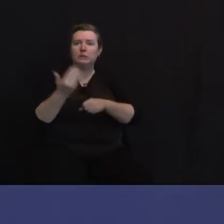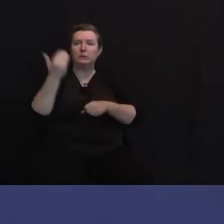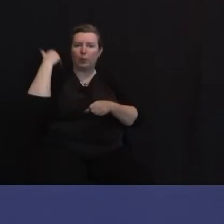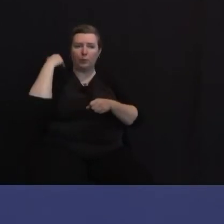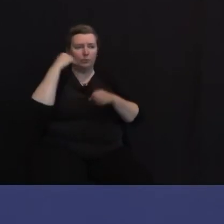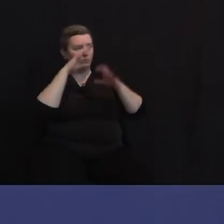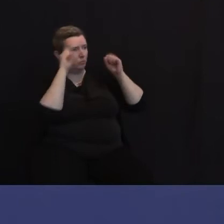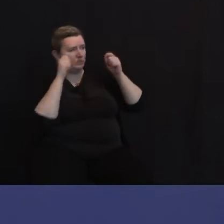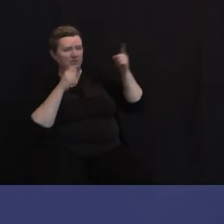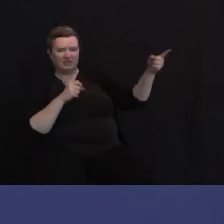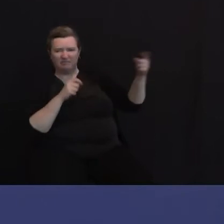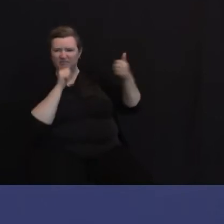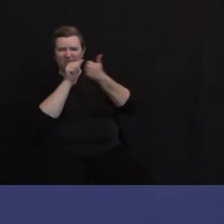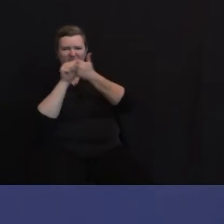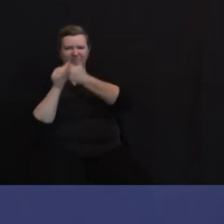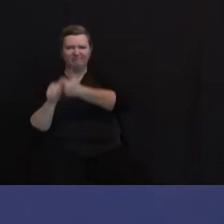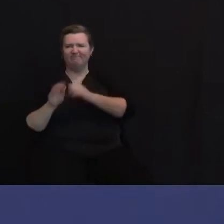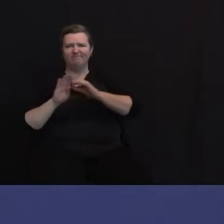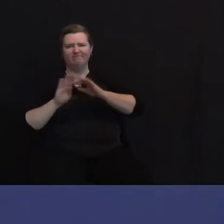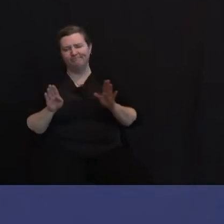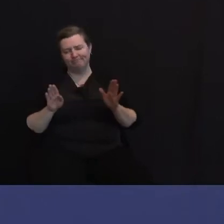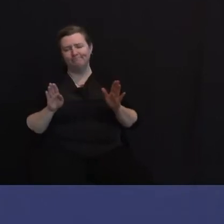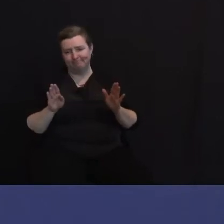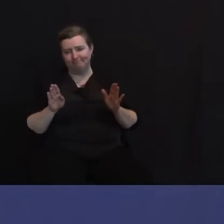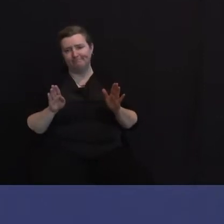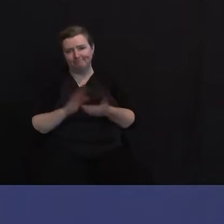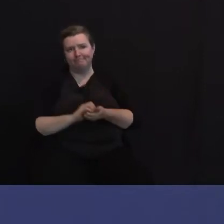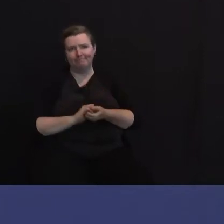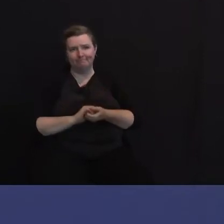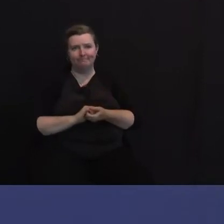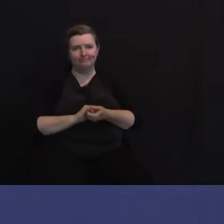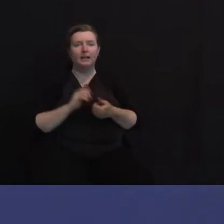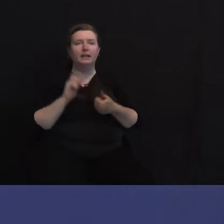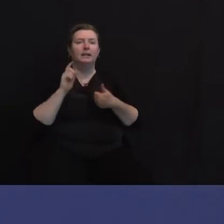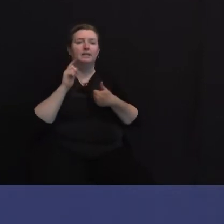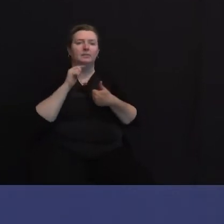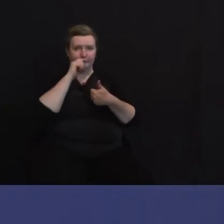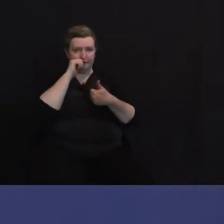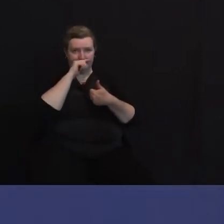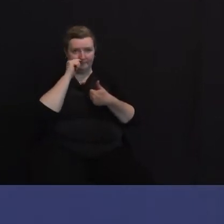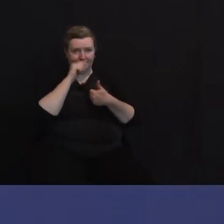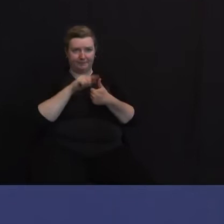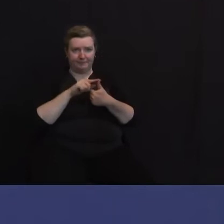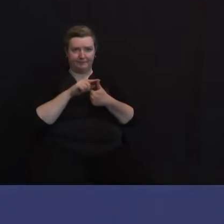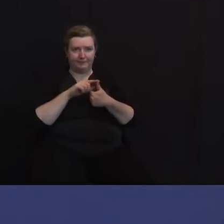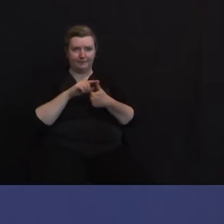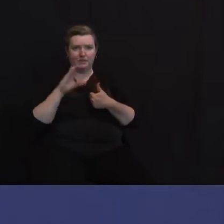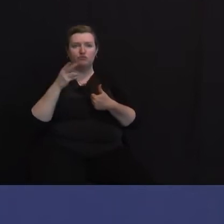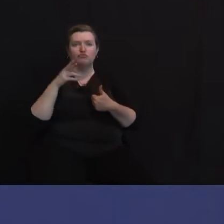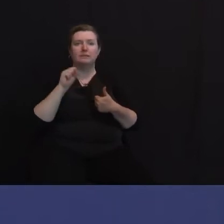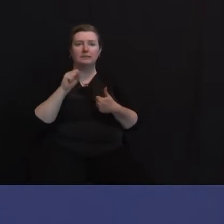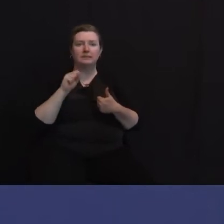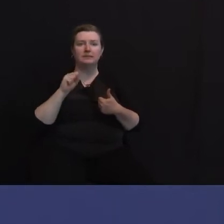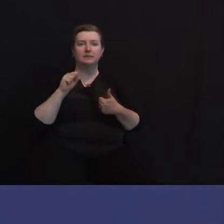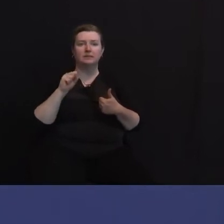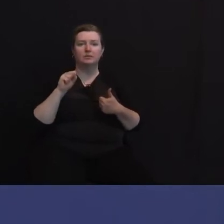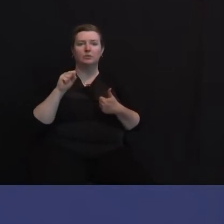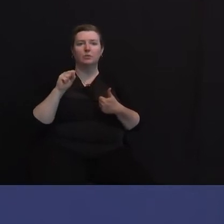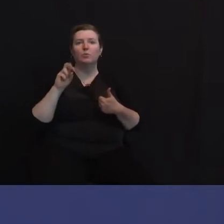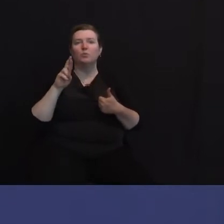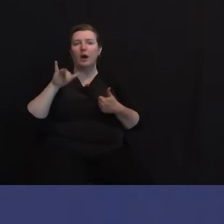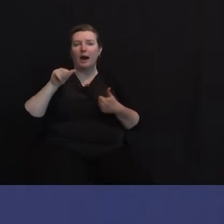not one cabinet member, but 2. So Chris Ryan, who runs technology, said he's just checked with everybody. There have been